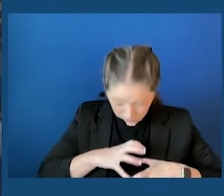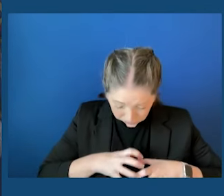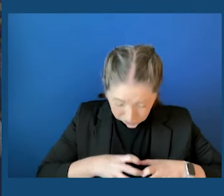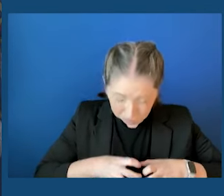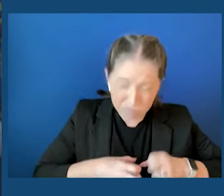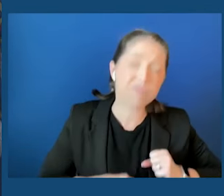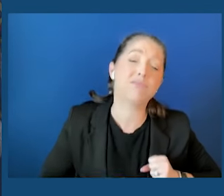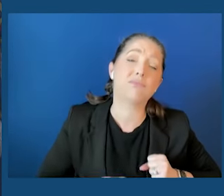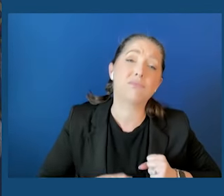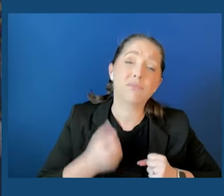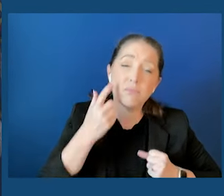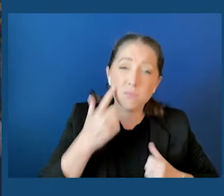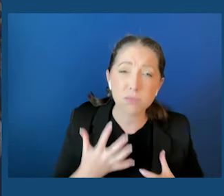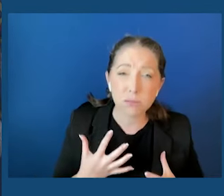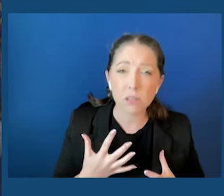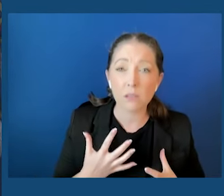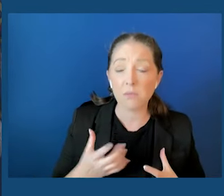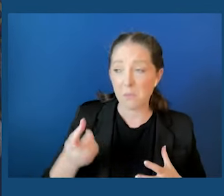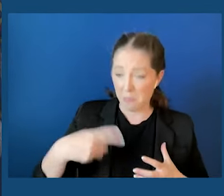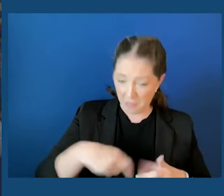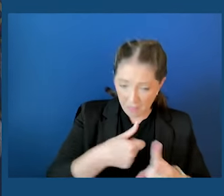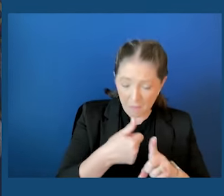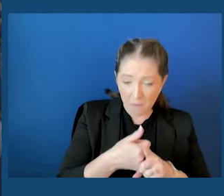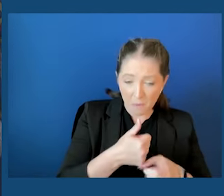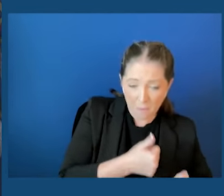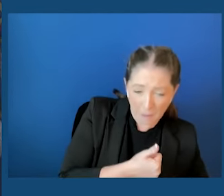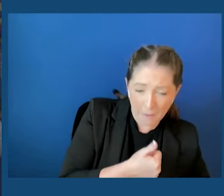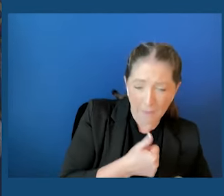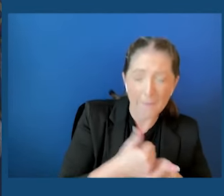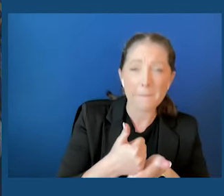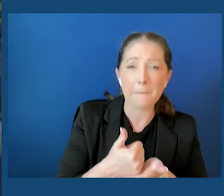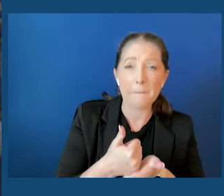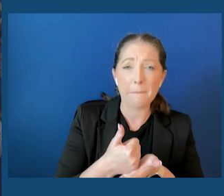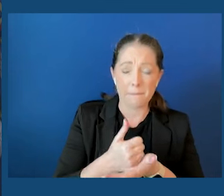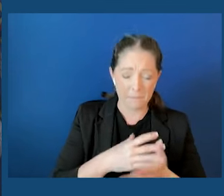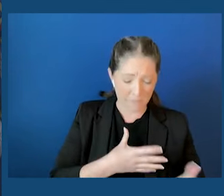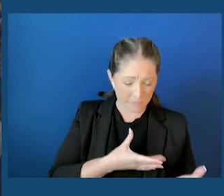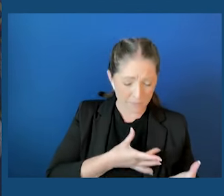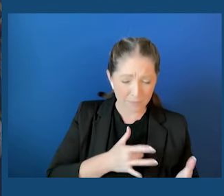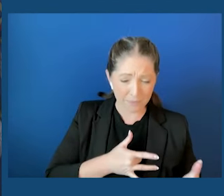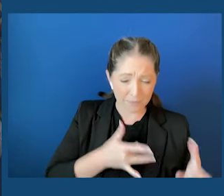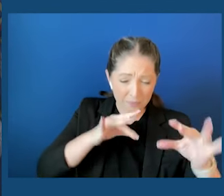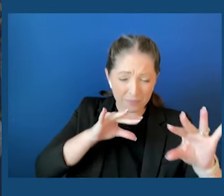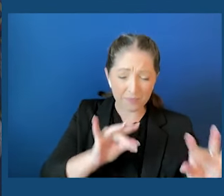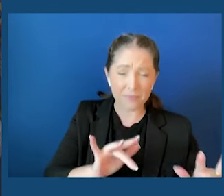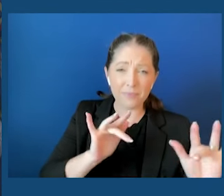able to find the depth of compassion necessary to support a grieving community.